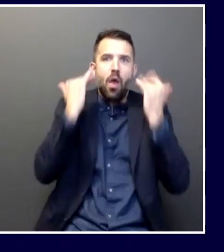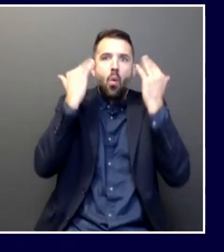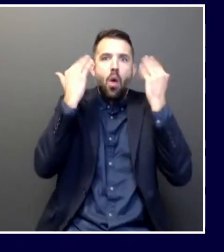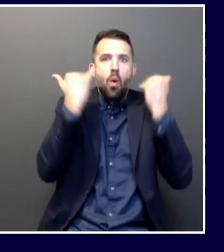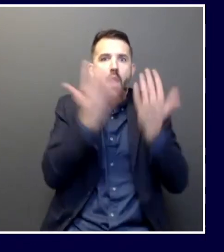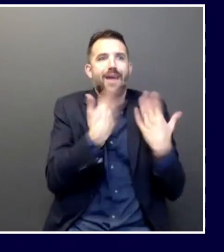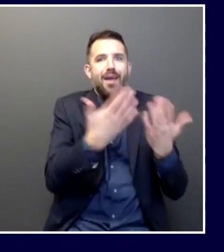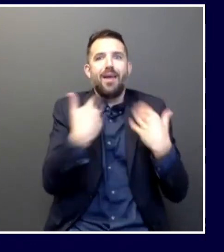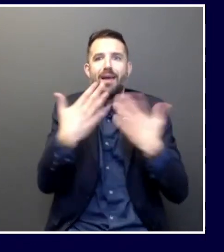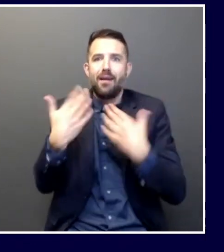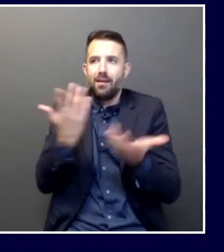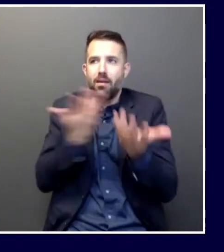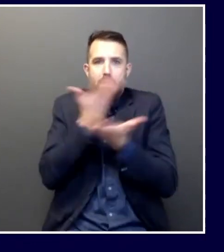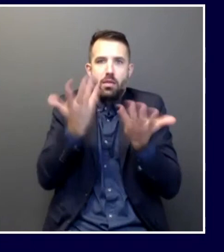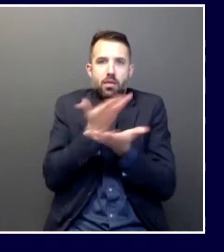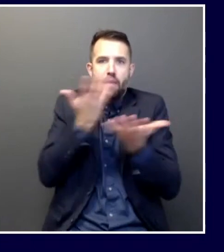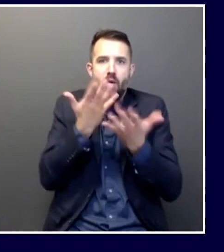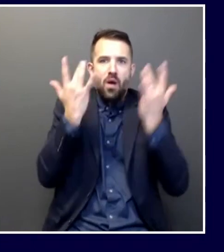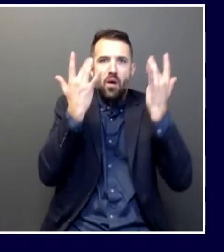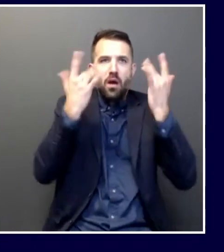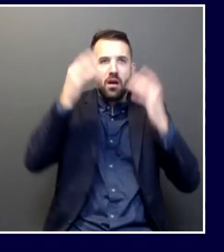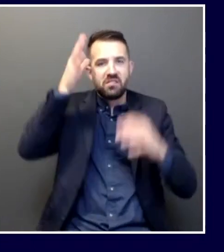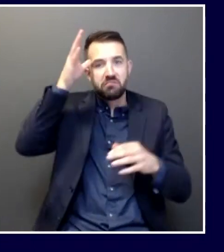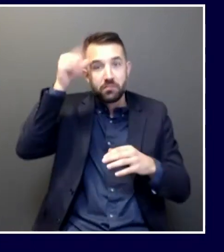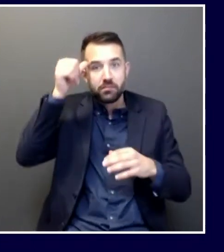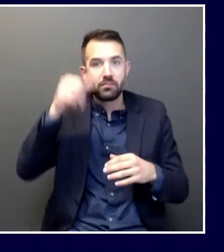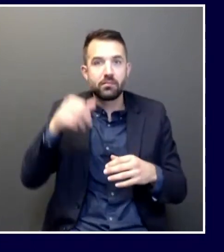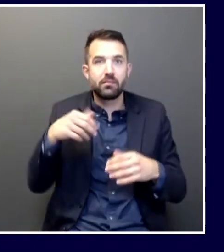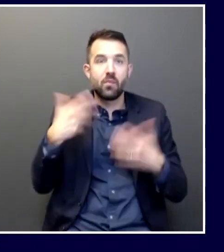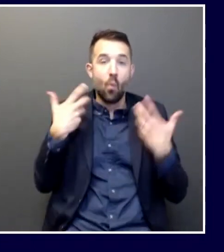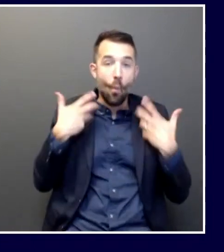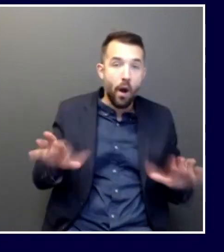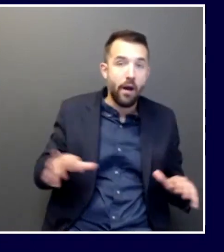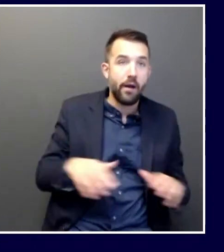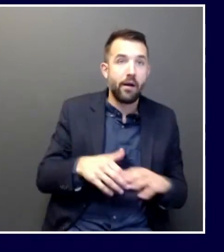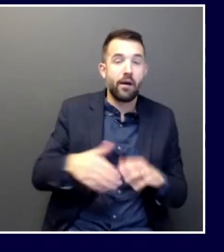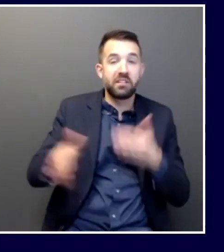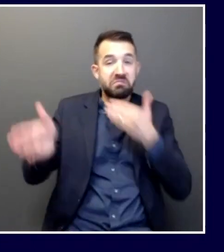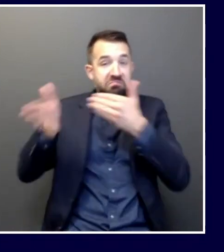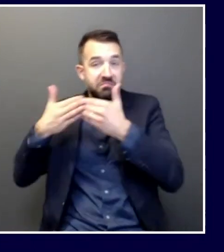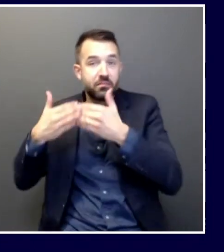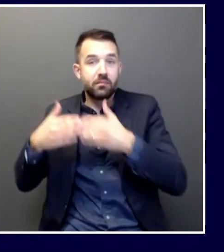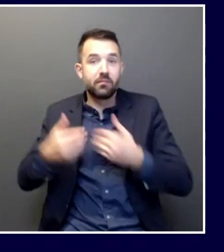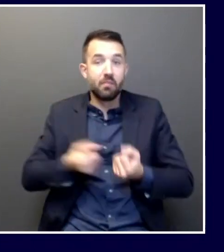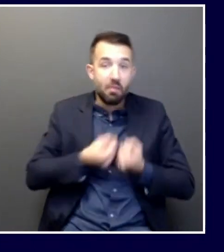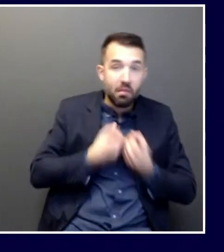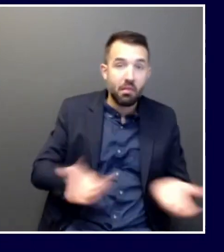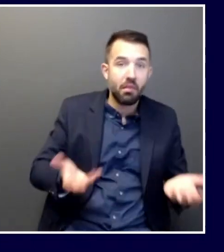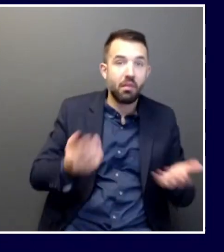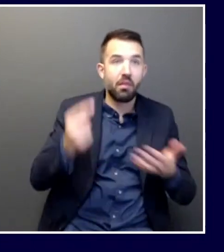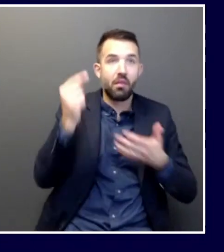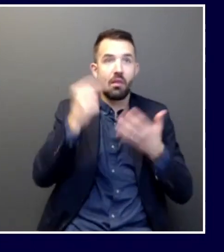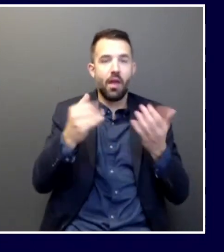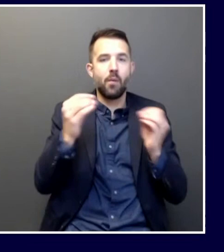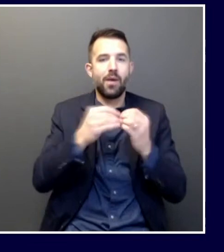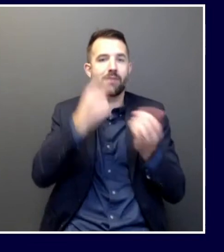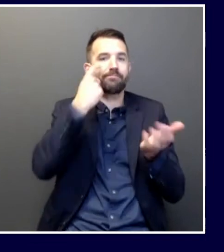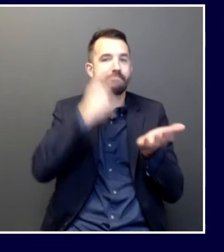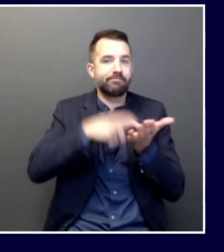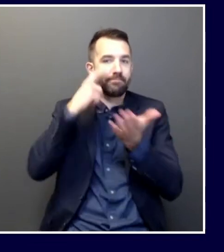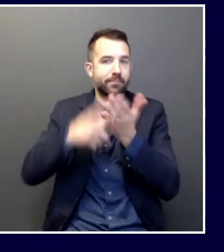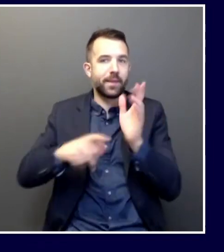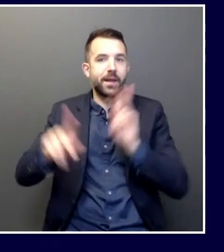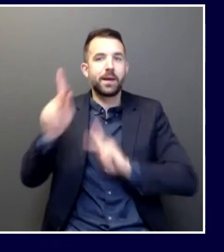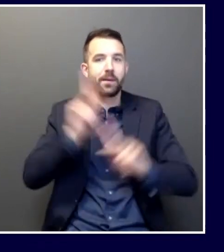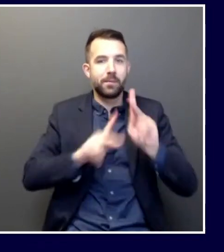recent data do prove that people do learn, they do listen, they can change their minds, which I think is